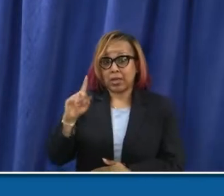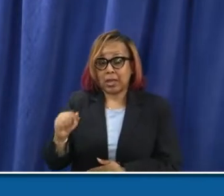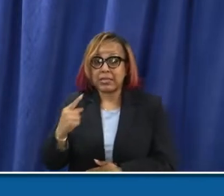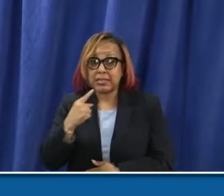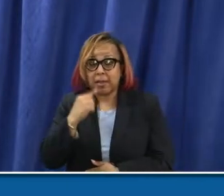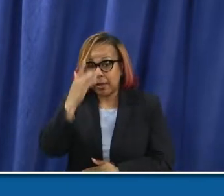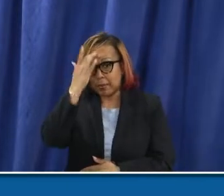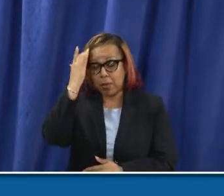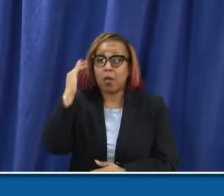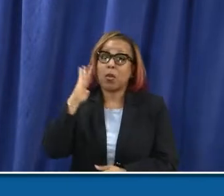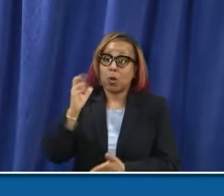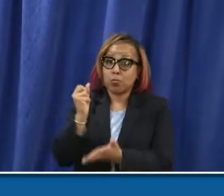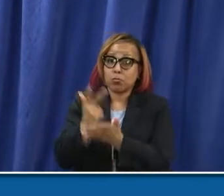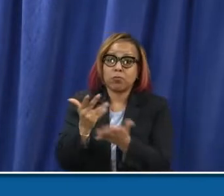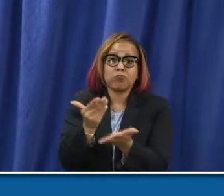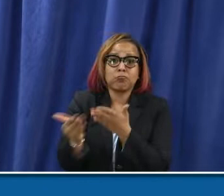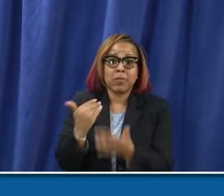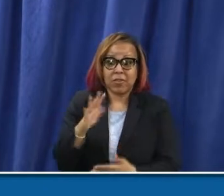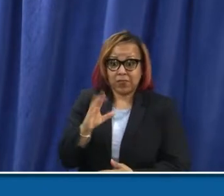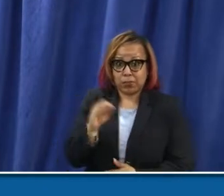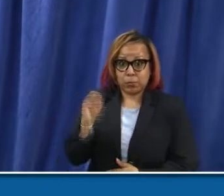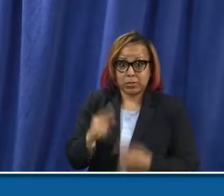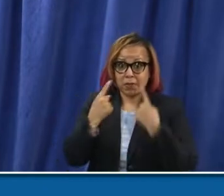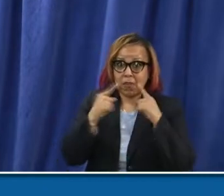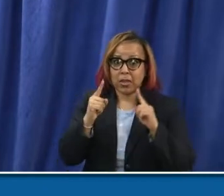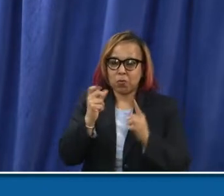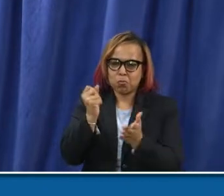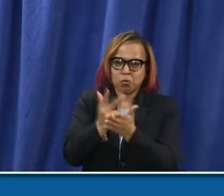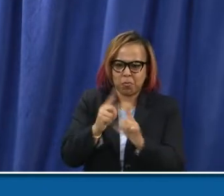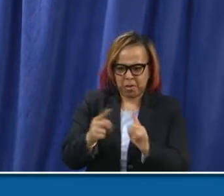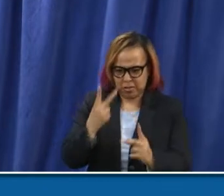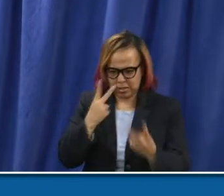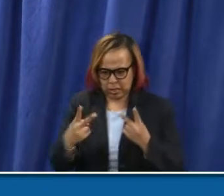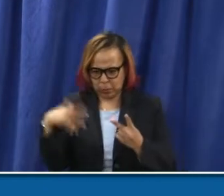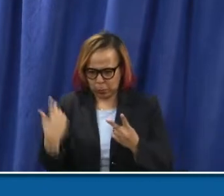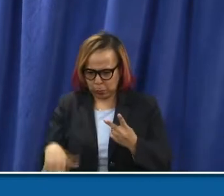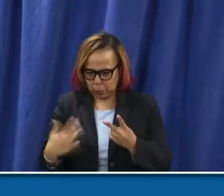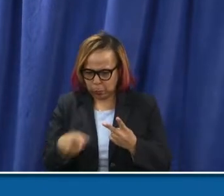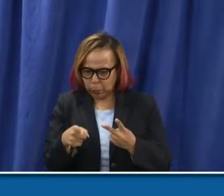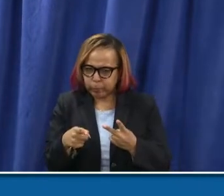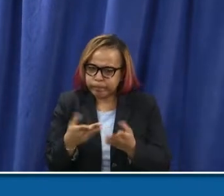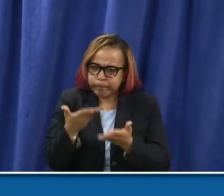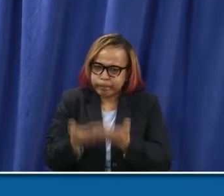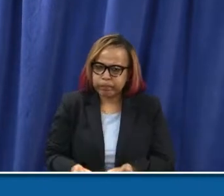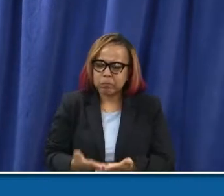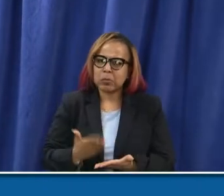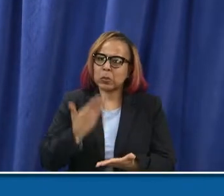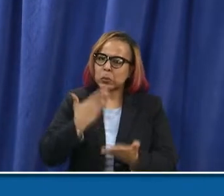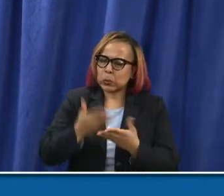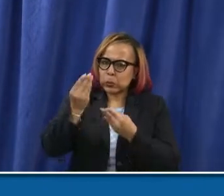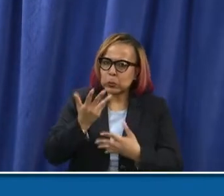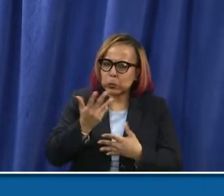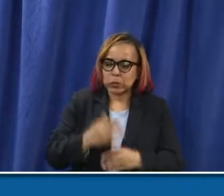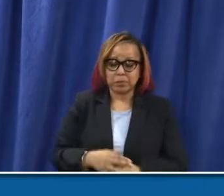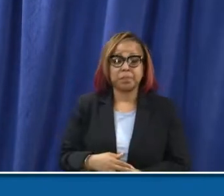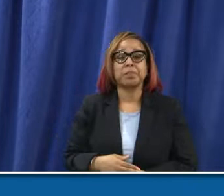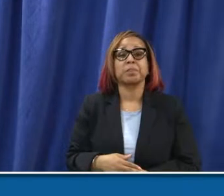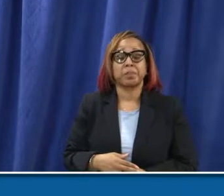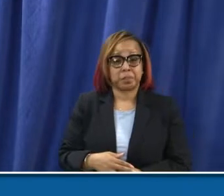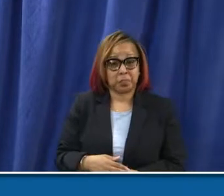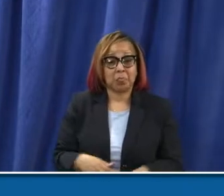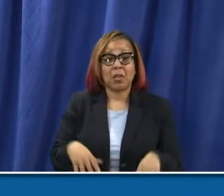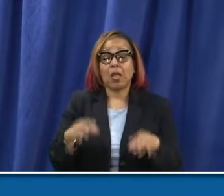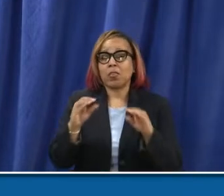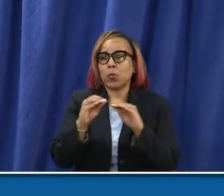they would approve a vaccine even if it was 50% effective, but to see a vaccine performing this well was really good news. And then there were